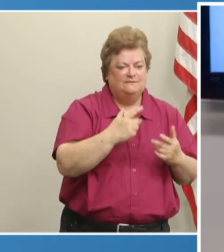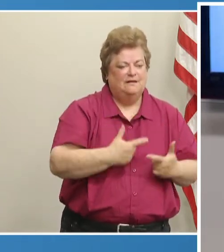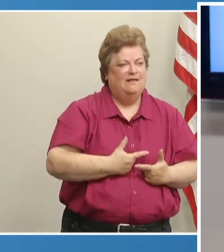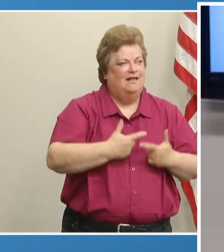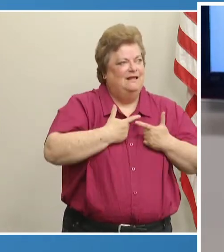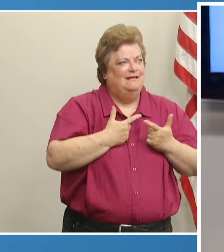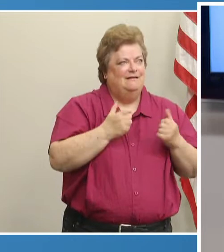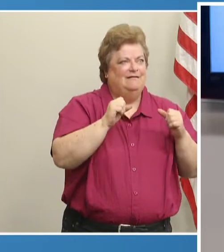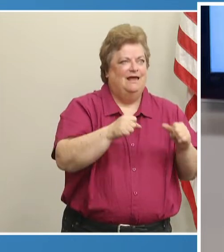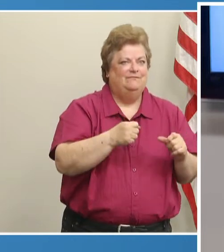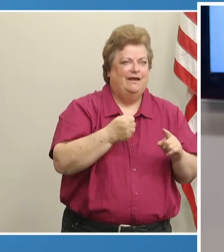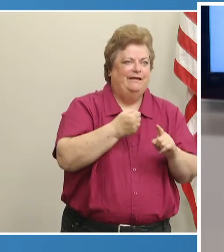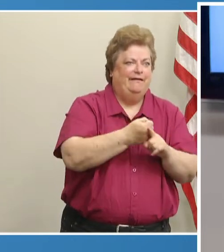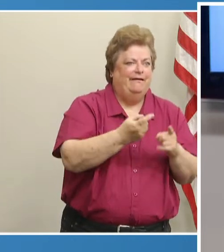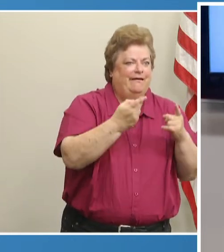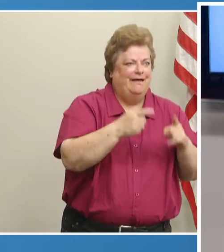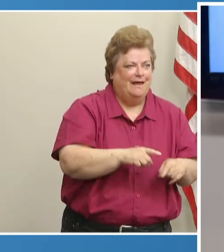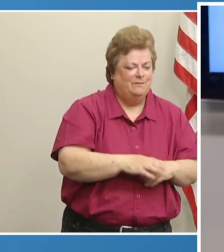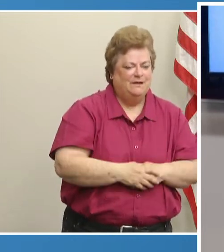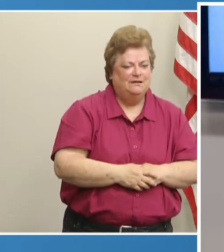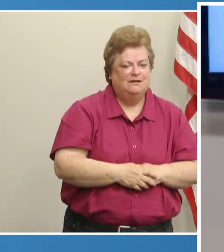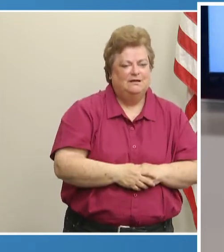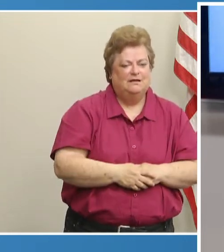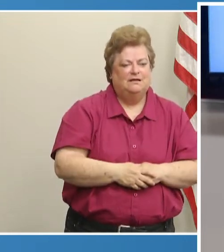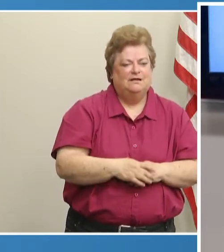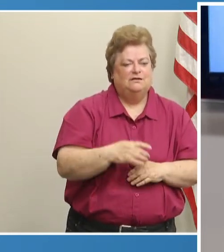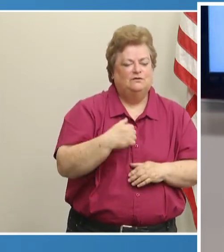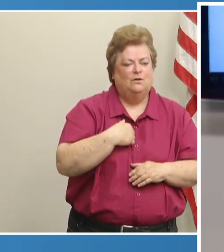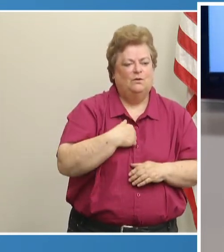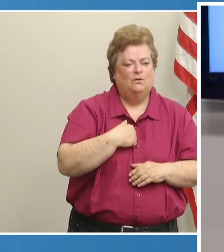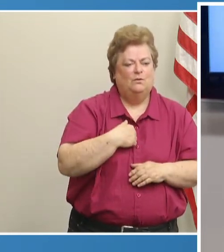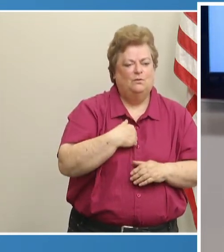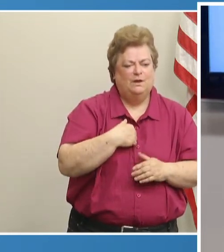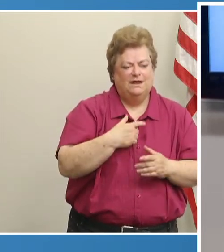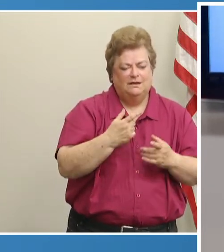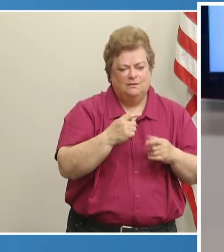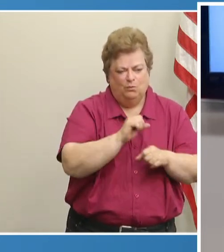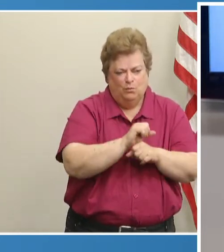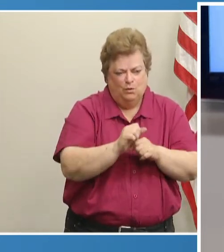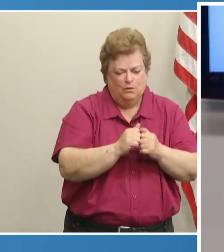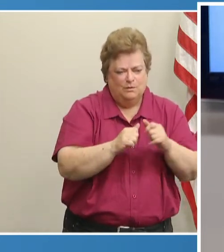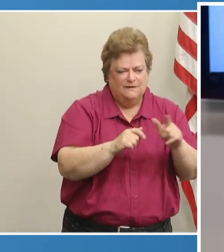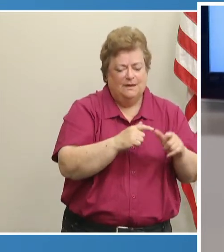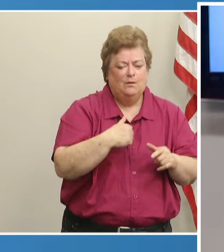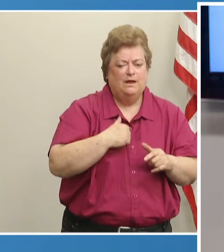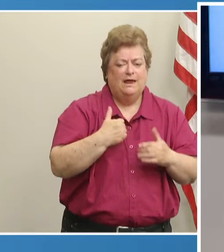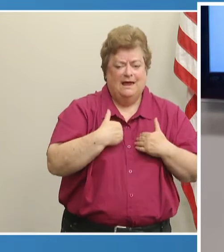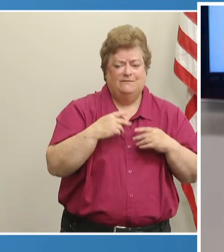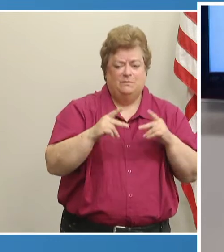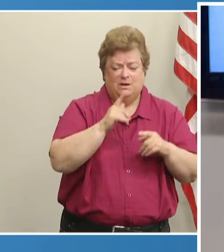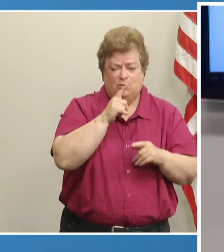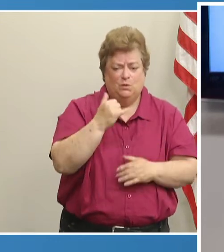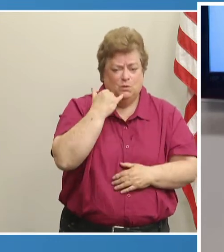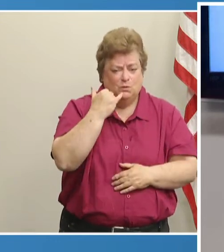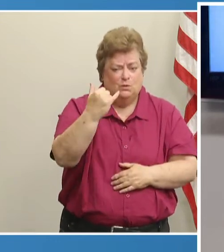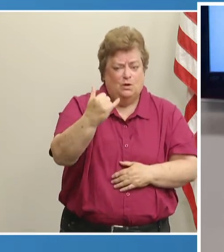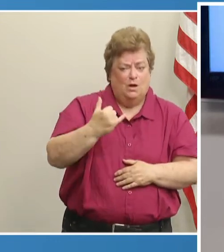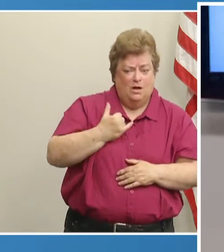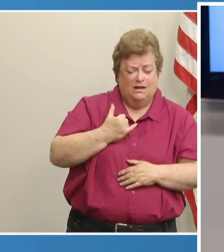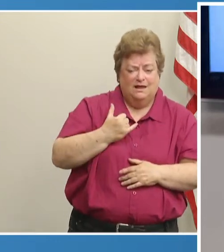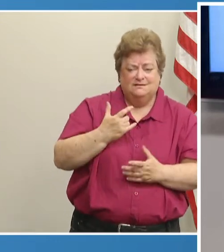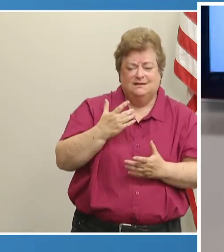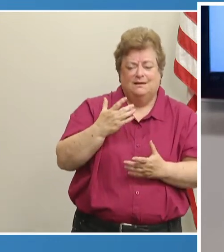happen for individuals, and then we work them in somewhere else. And we have people that reach out and call us if they've missed